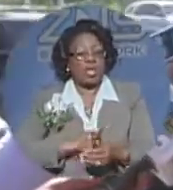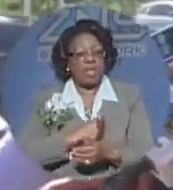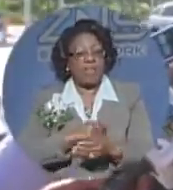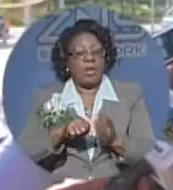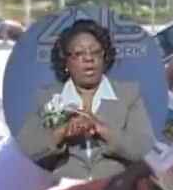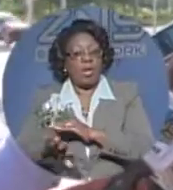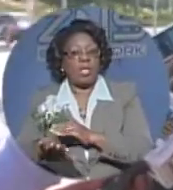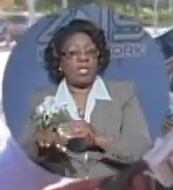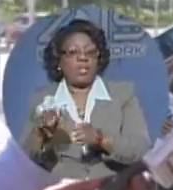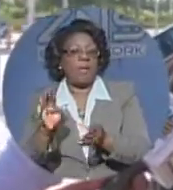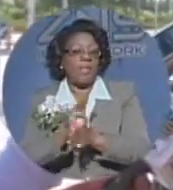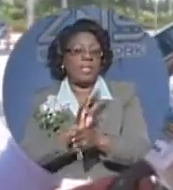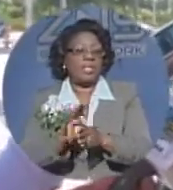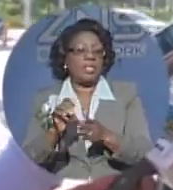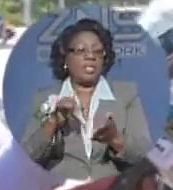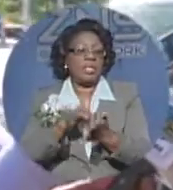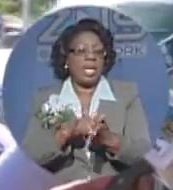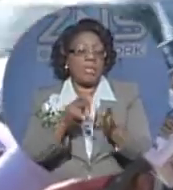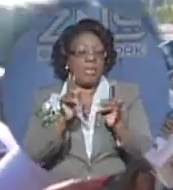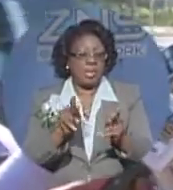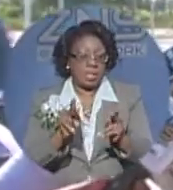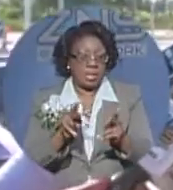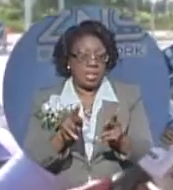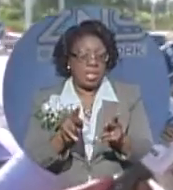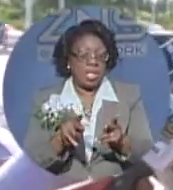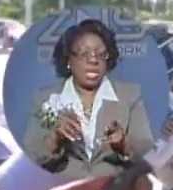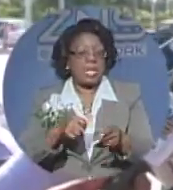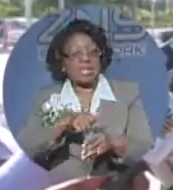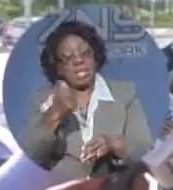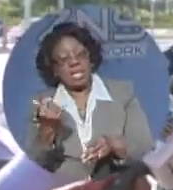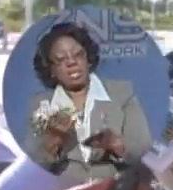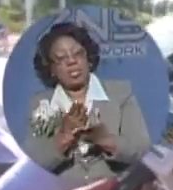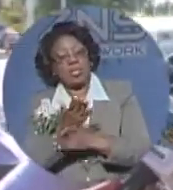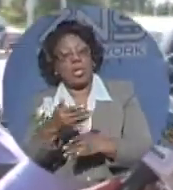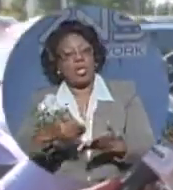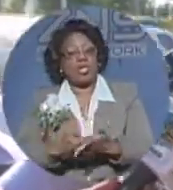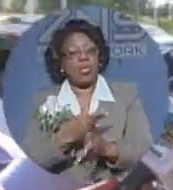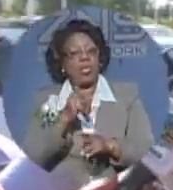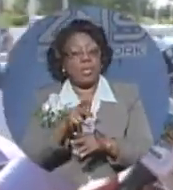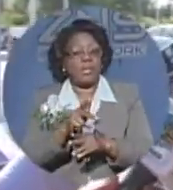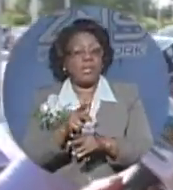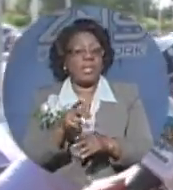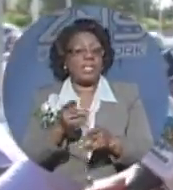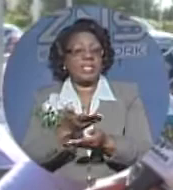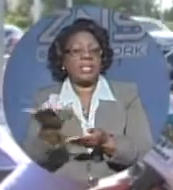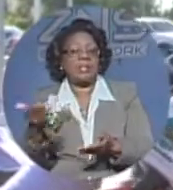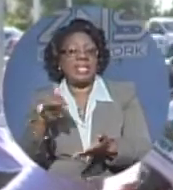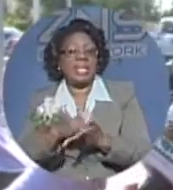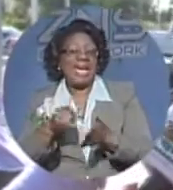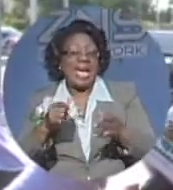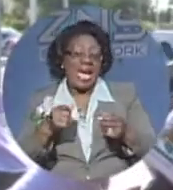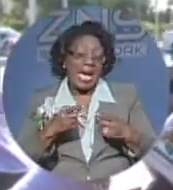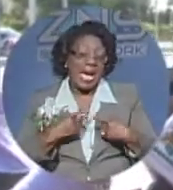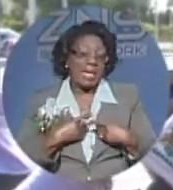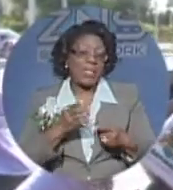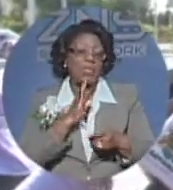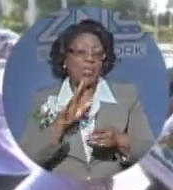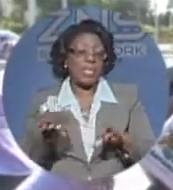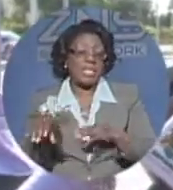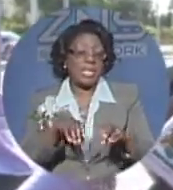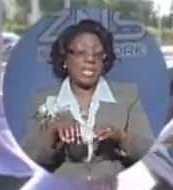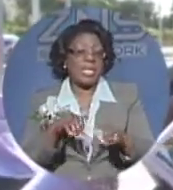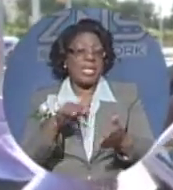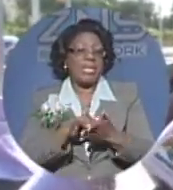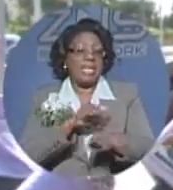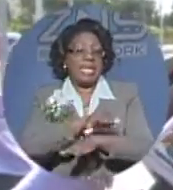that person, as well as others throughout New Providence, but it's something that had to be done. That area in front